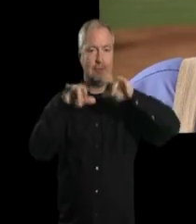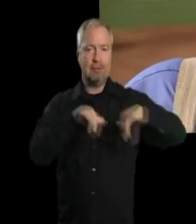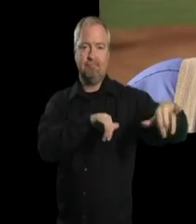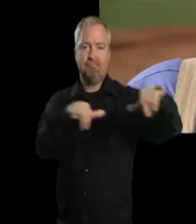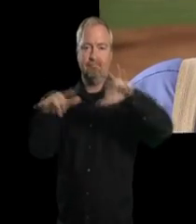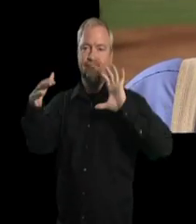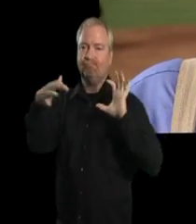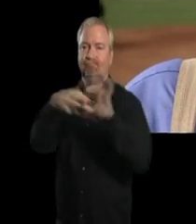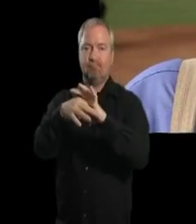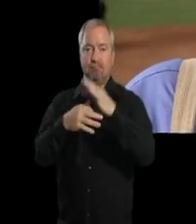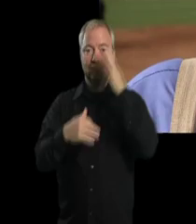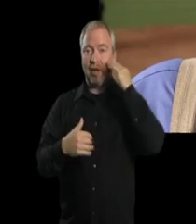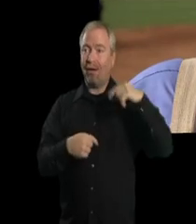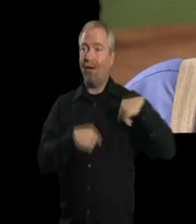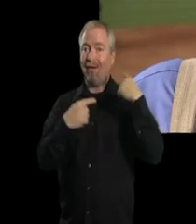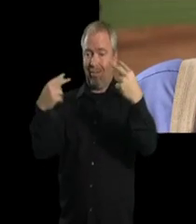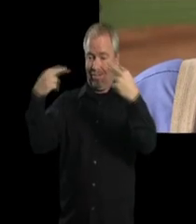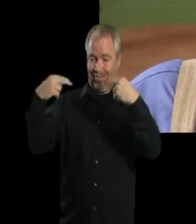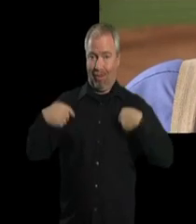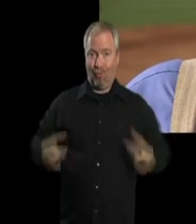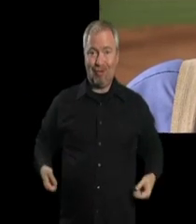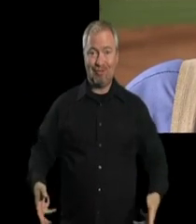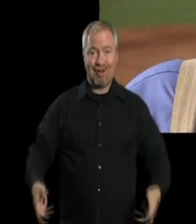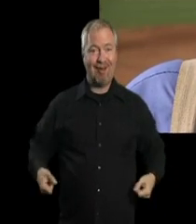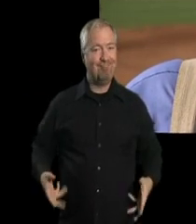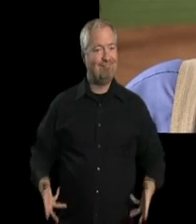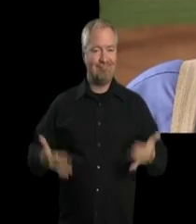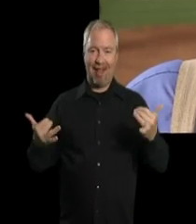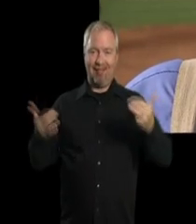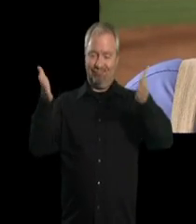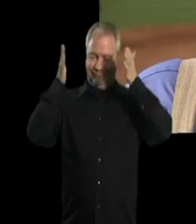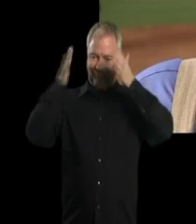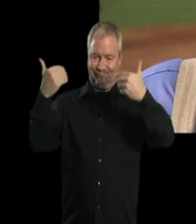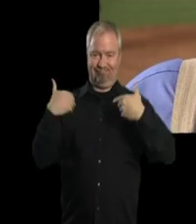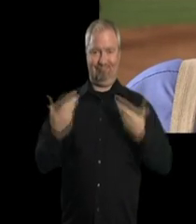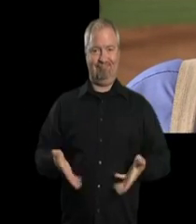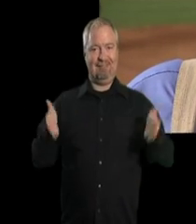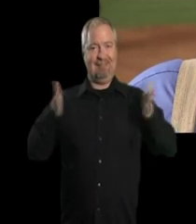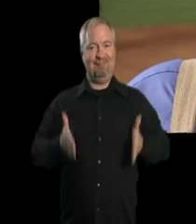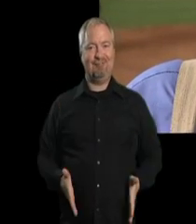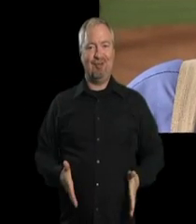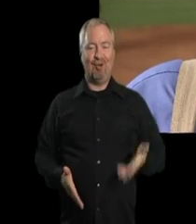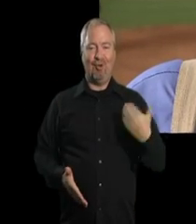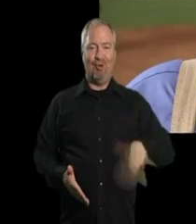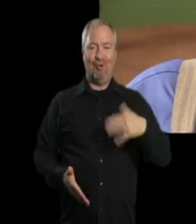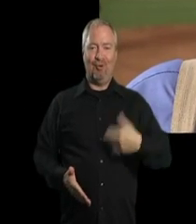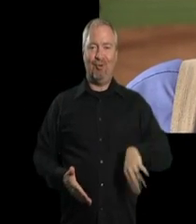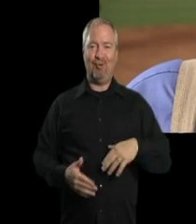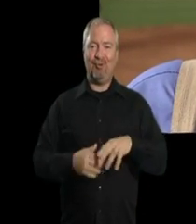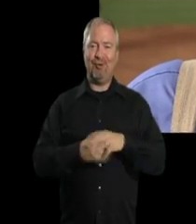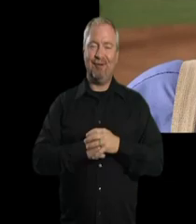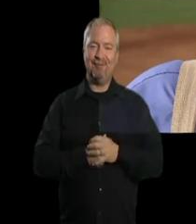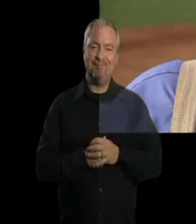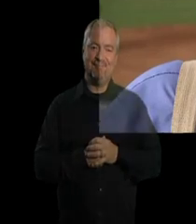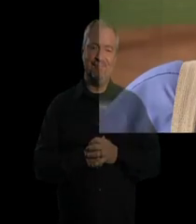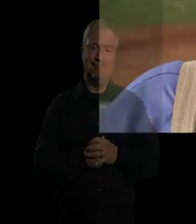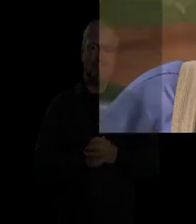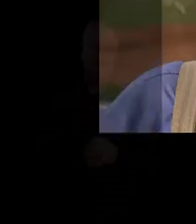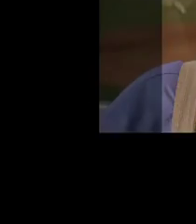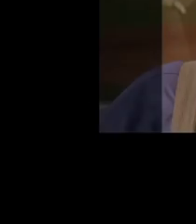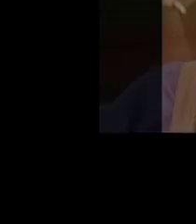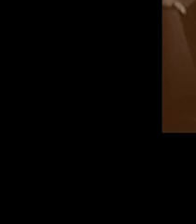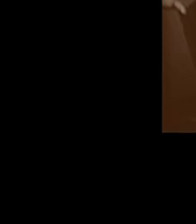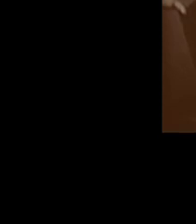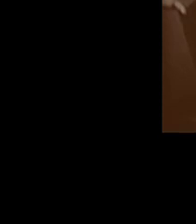goals, working toward a goal. And don't look at me because I'm in a wheelchair. Look at me for the individual that I might be. Credits